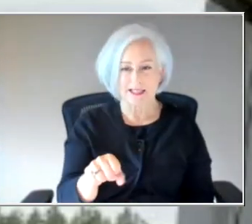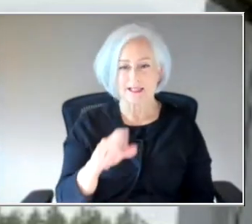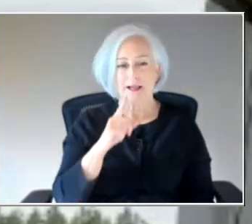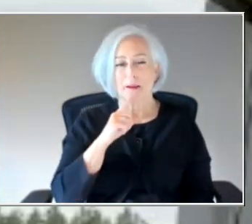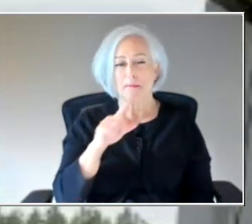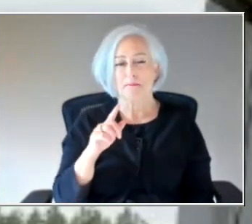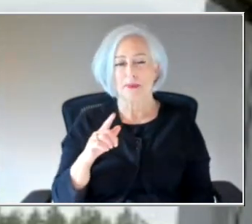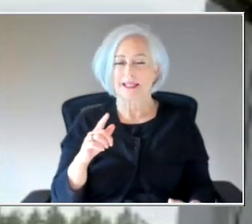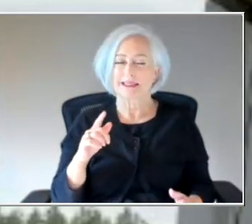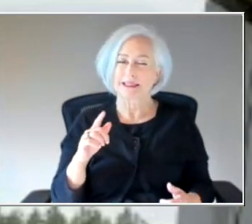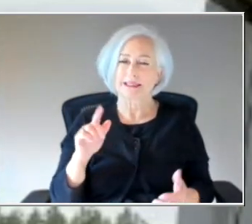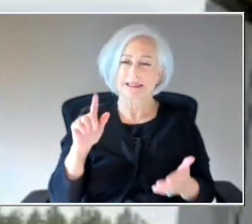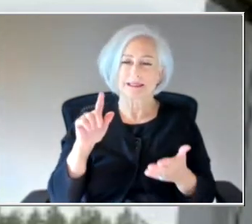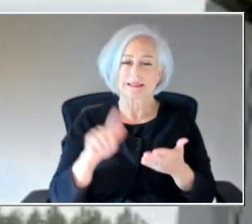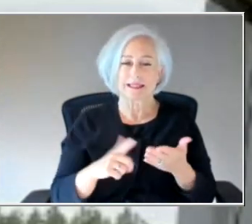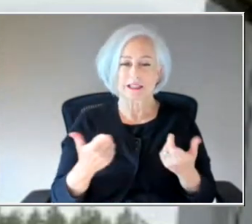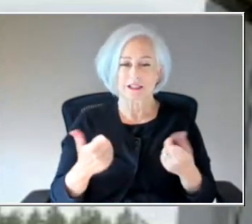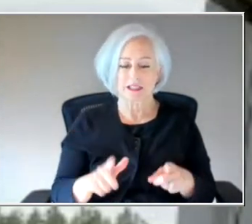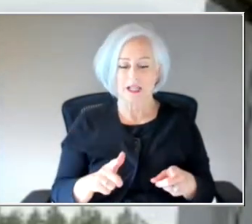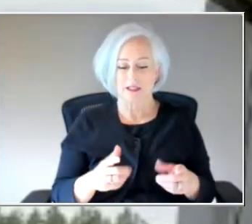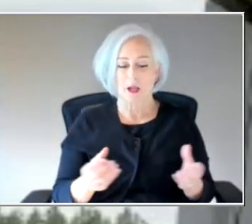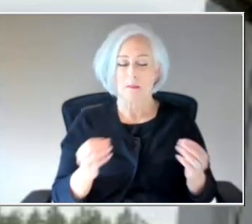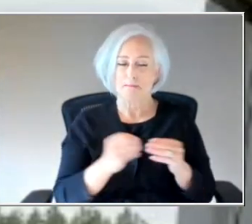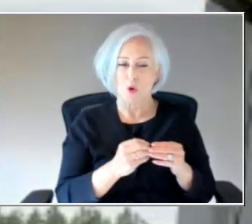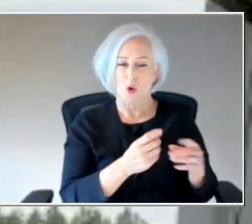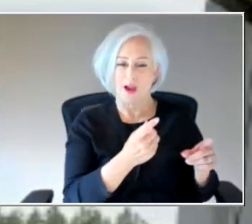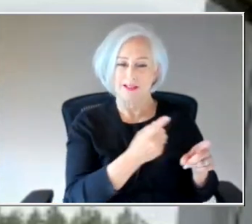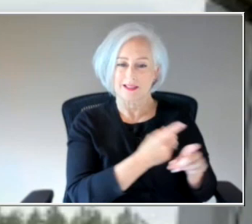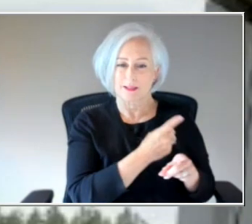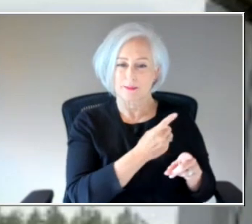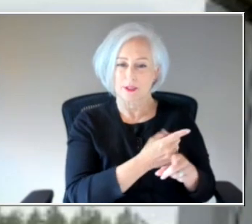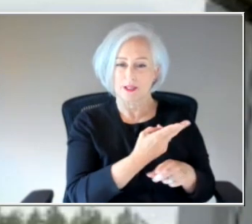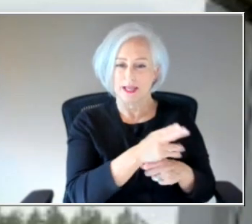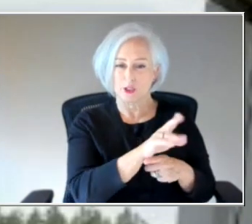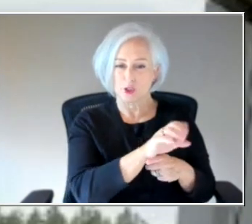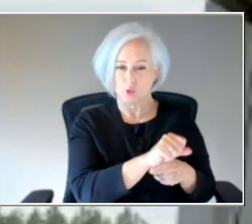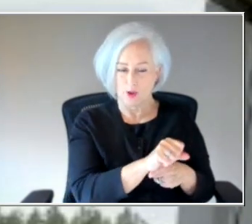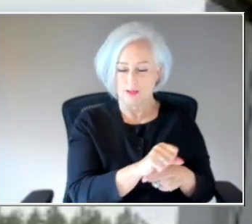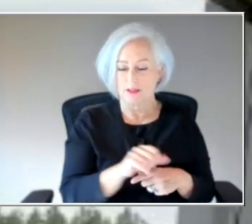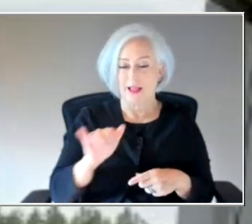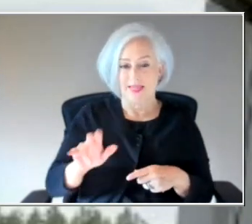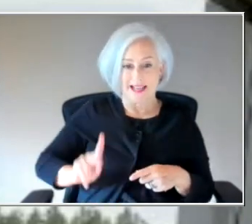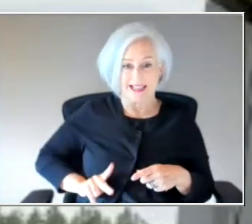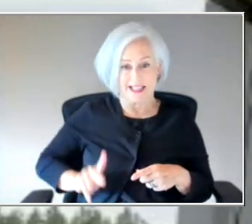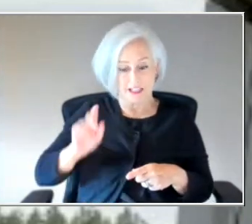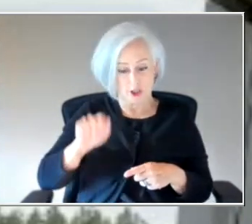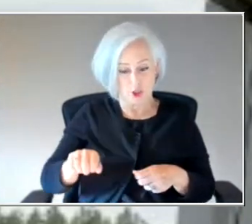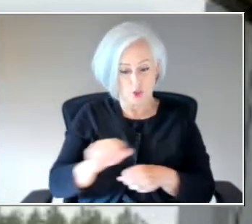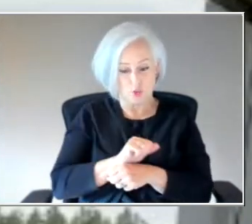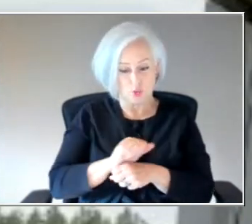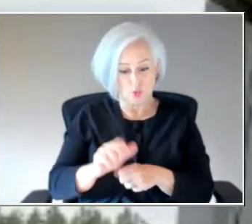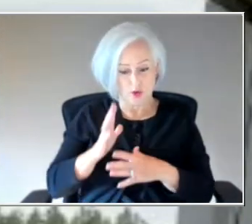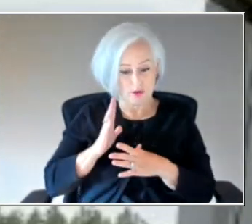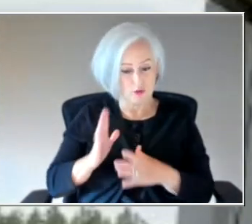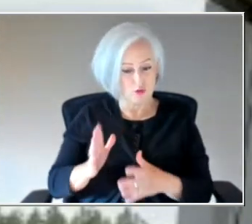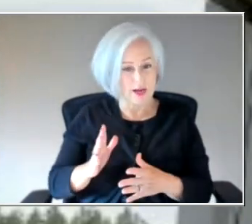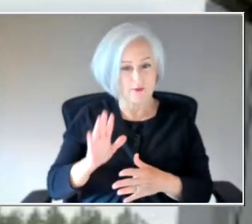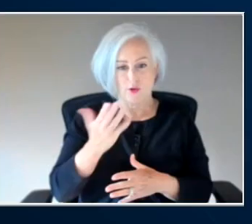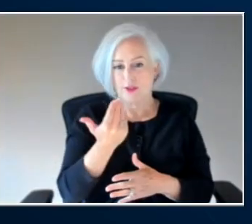atypical HUS, but this kidney should work pretty well for her, hopefully for 15 to 20